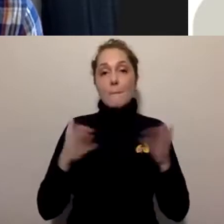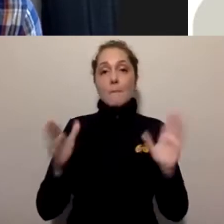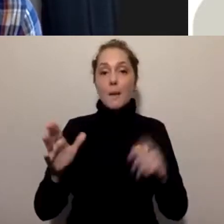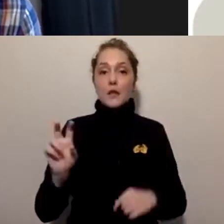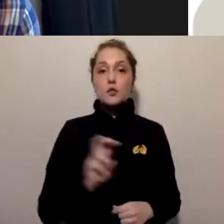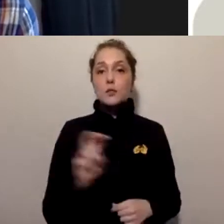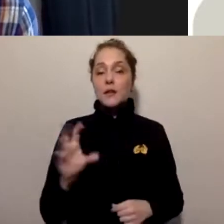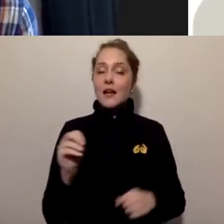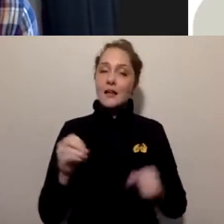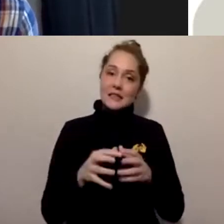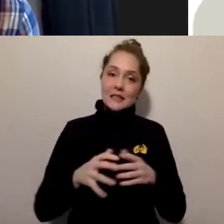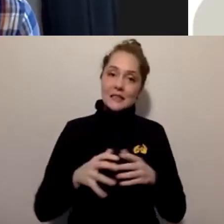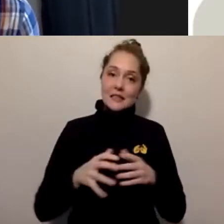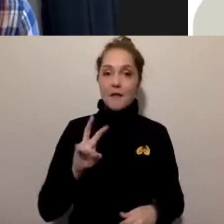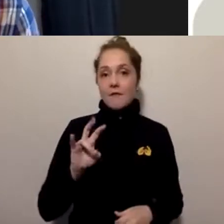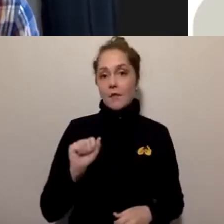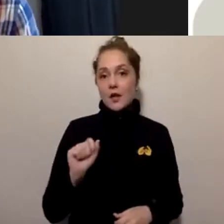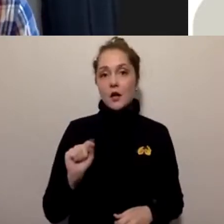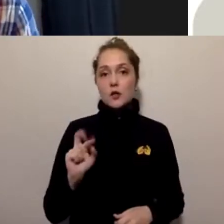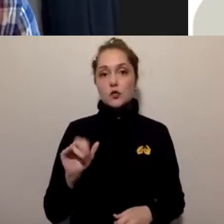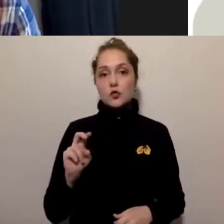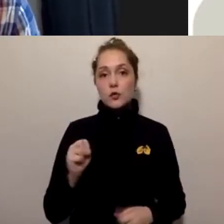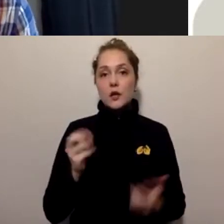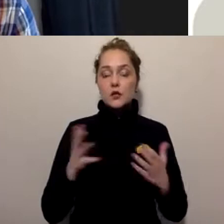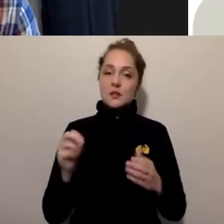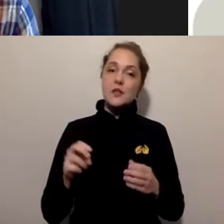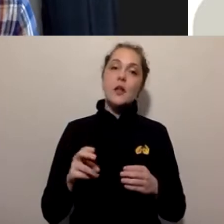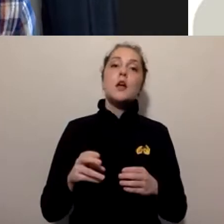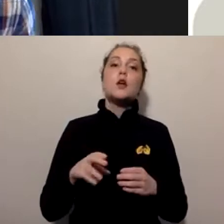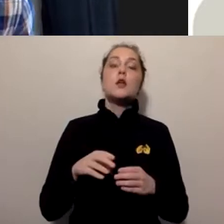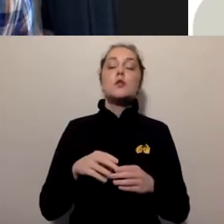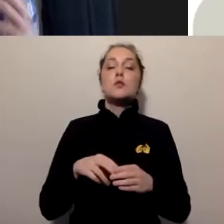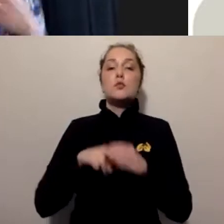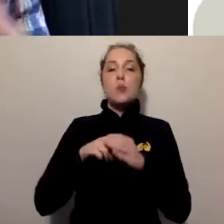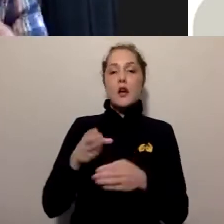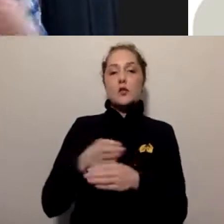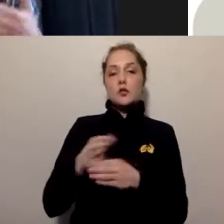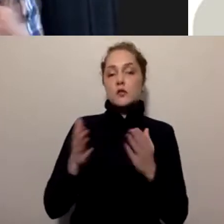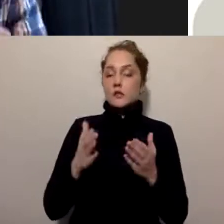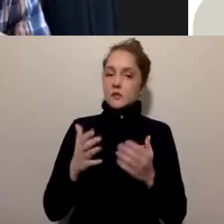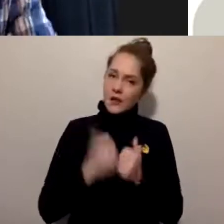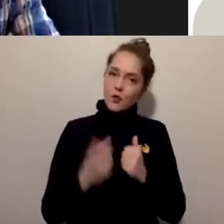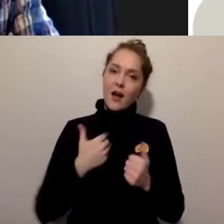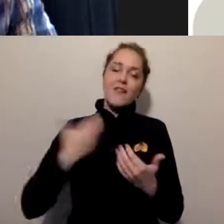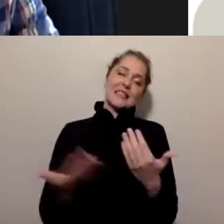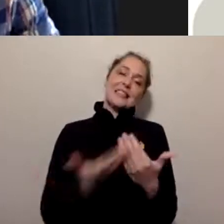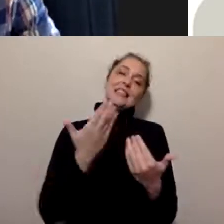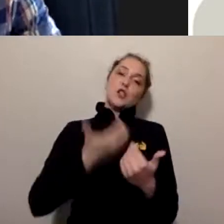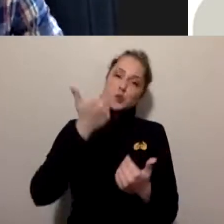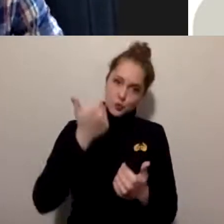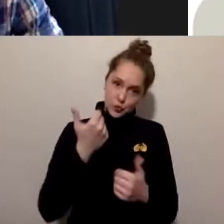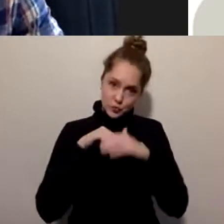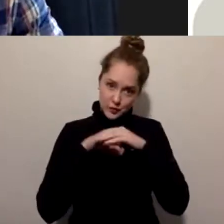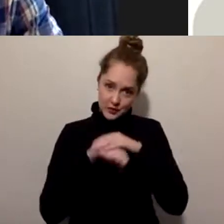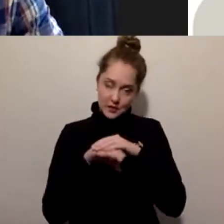and expand those via trans services and rideshare services so that all people have easier access and